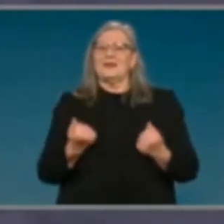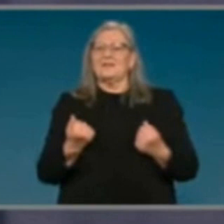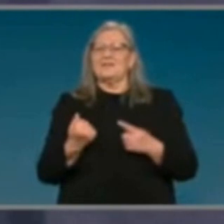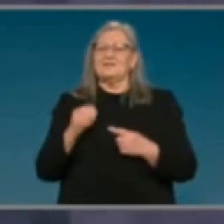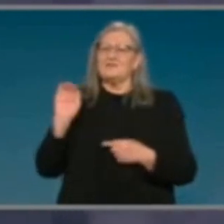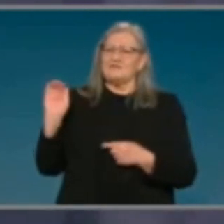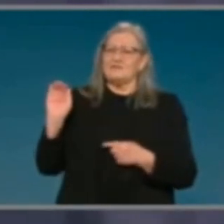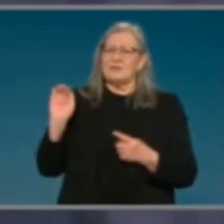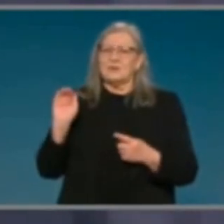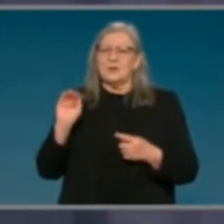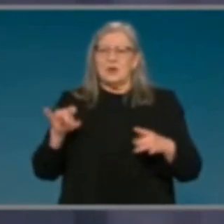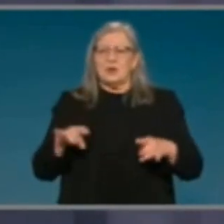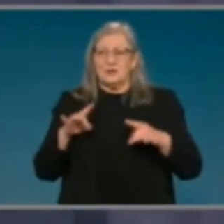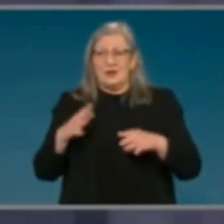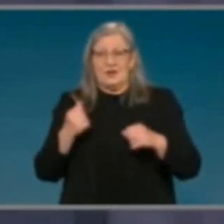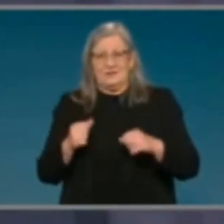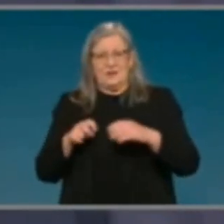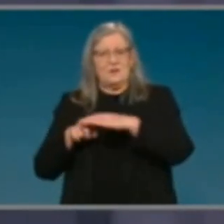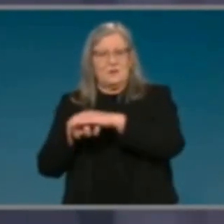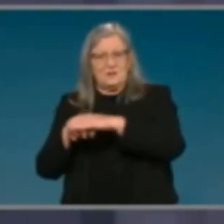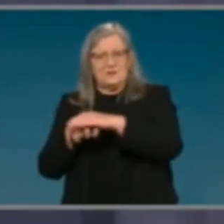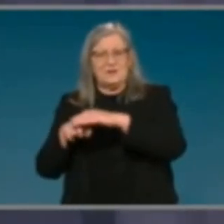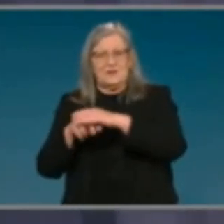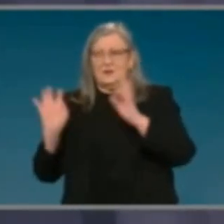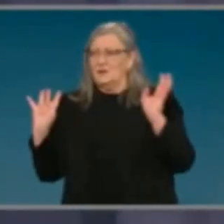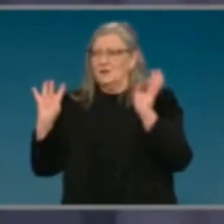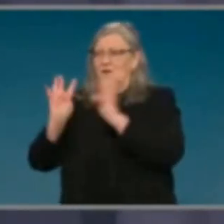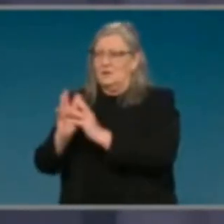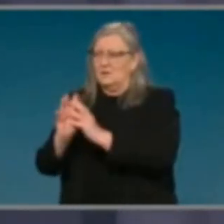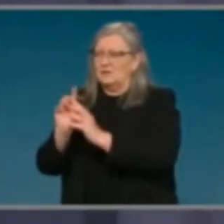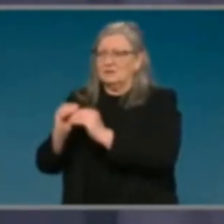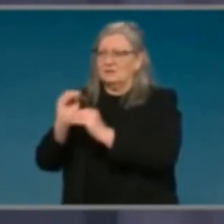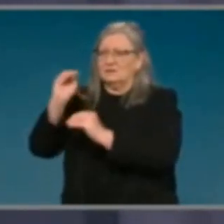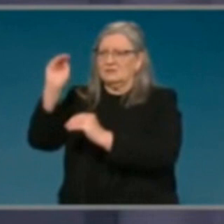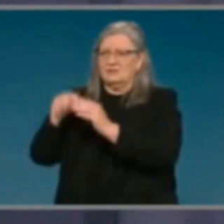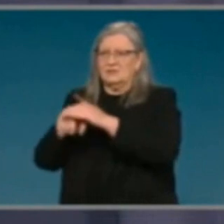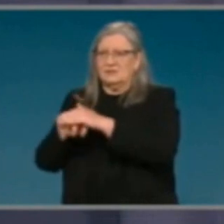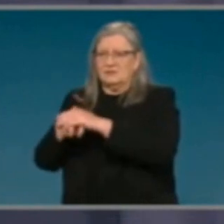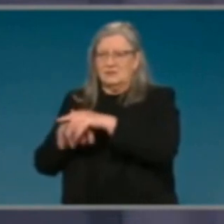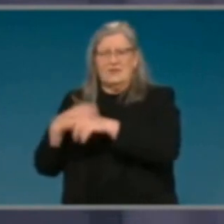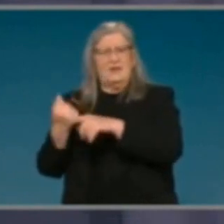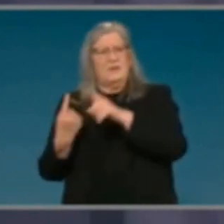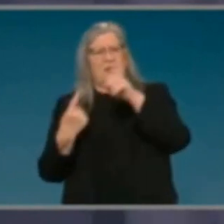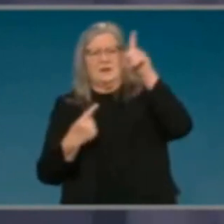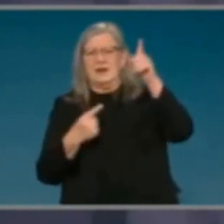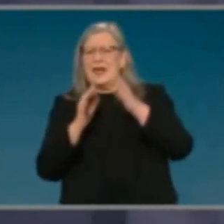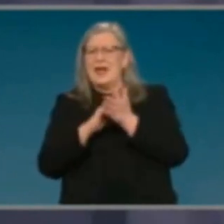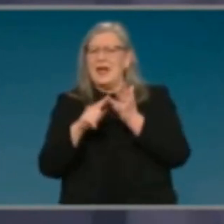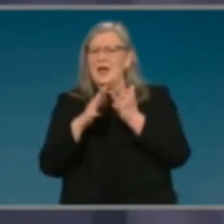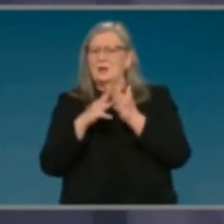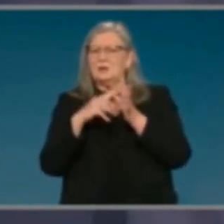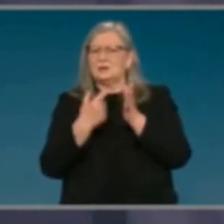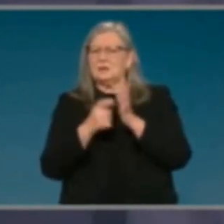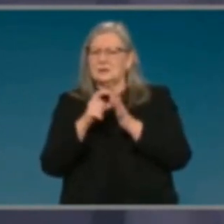Springs, and Howard Springs is operating. I've been working over the weekend with Natasha Files. I understand the Northern Territory